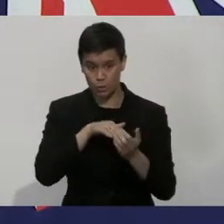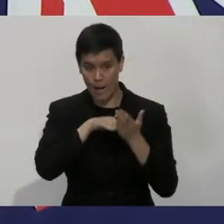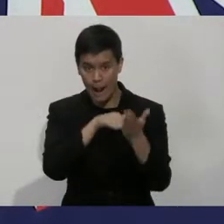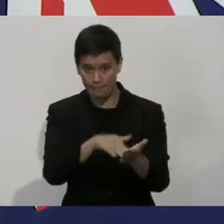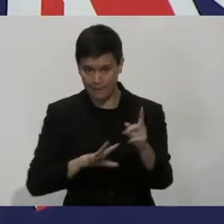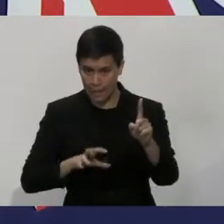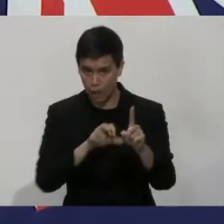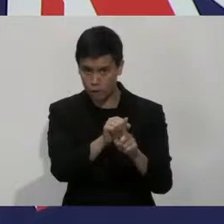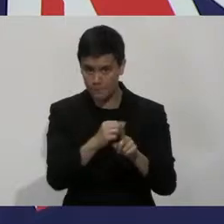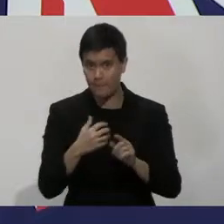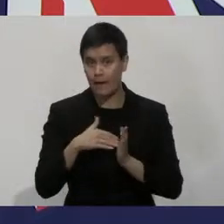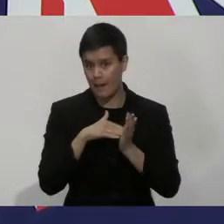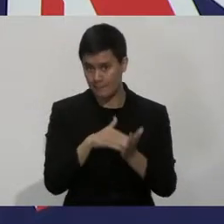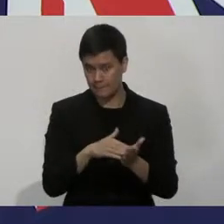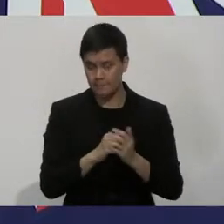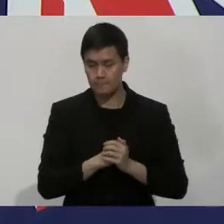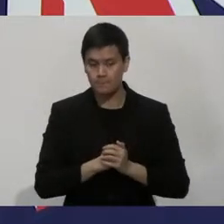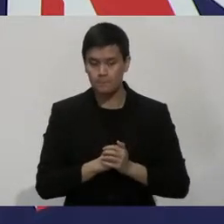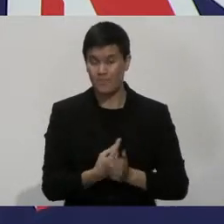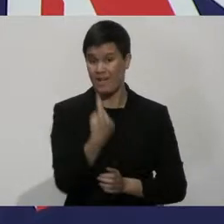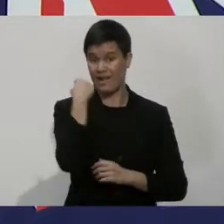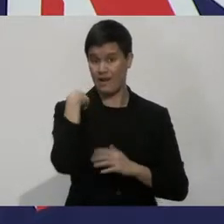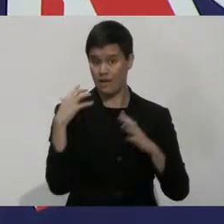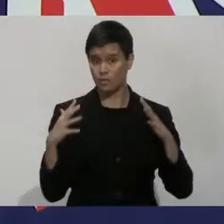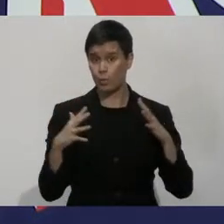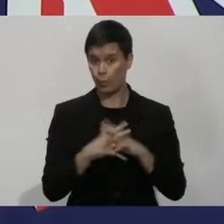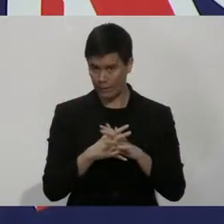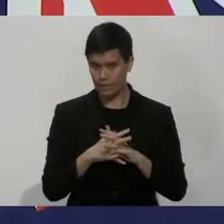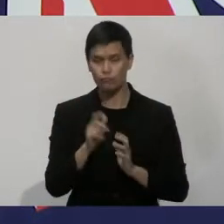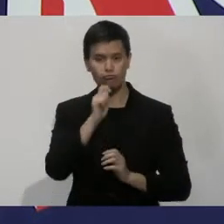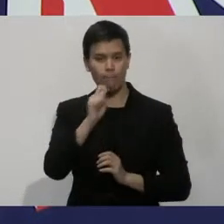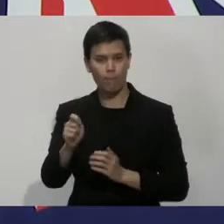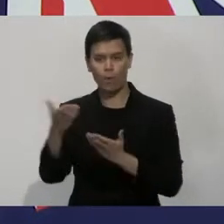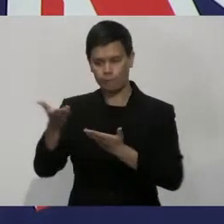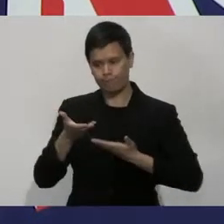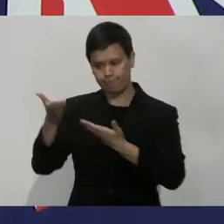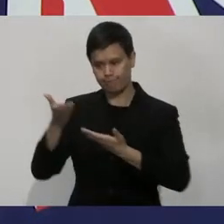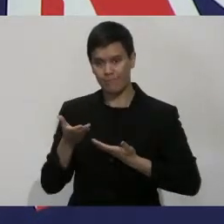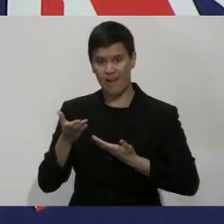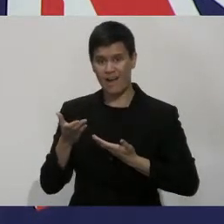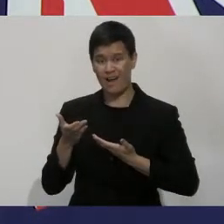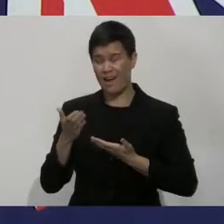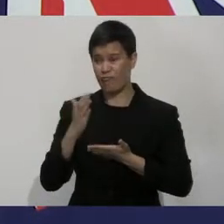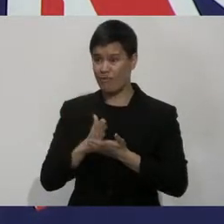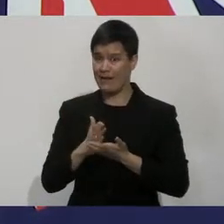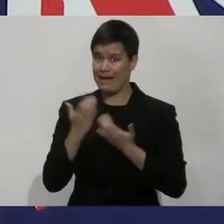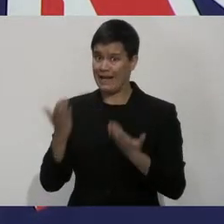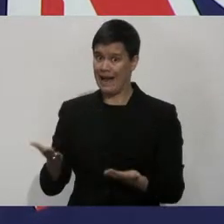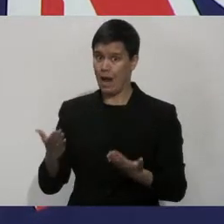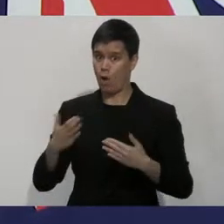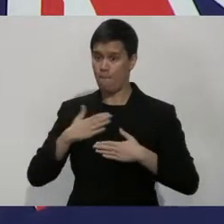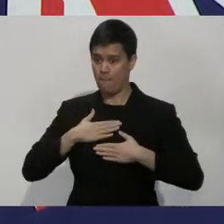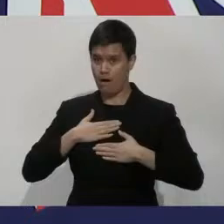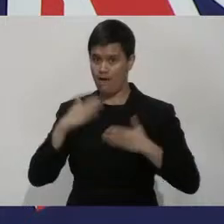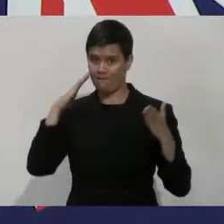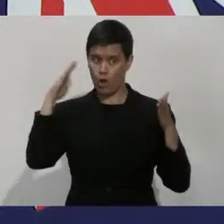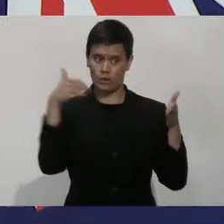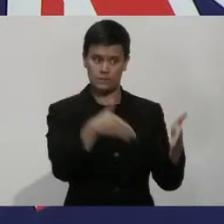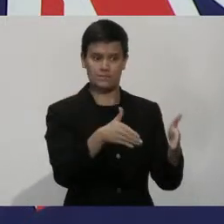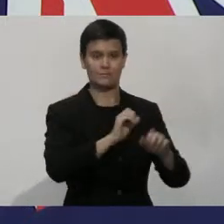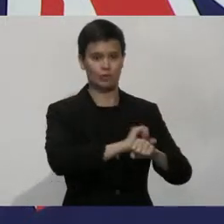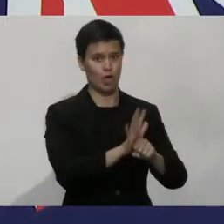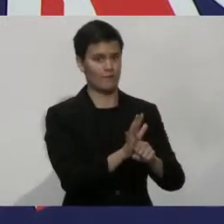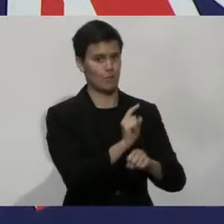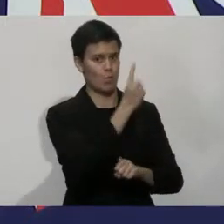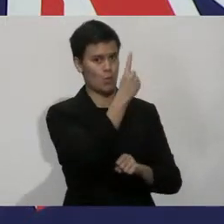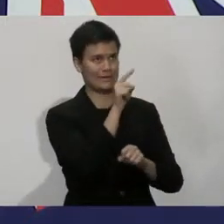into the most recent, up until last week, obviously, where our focus has shifted to dealing with the most immediate outbreak, they were making